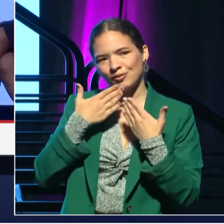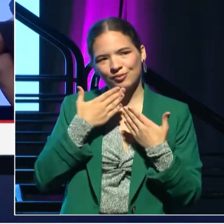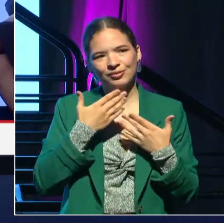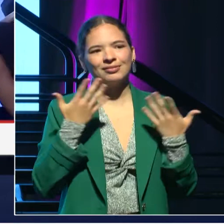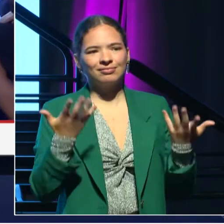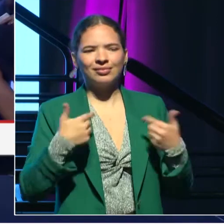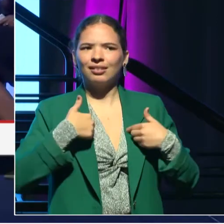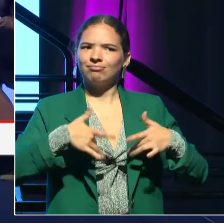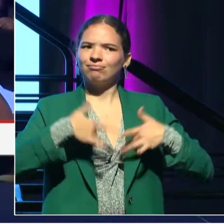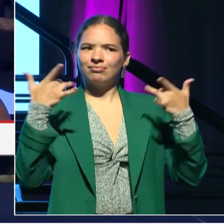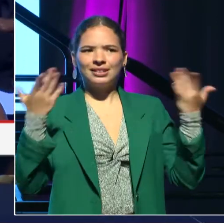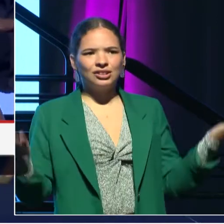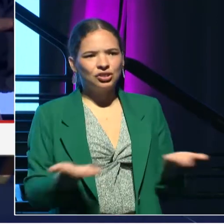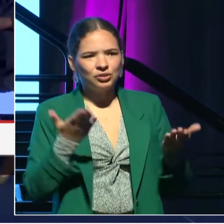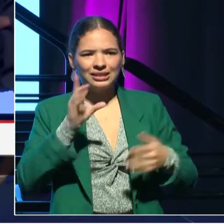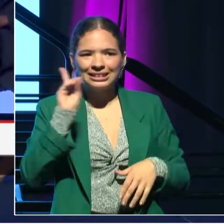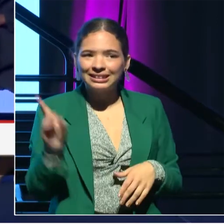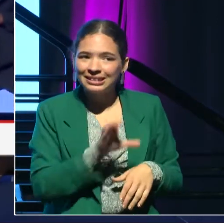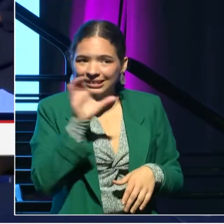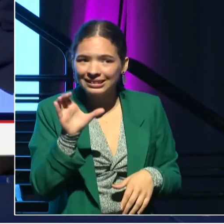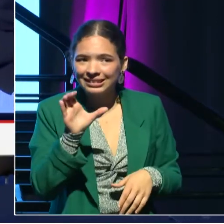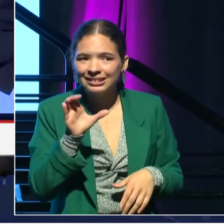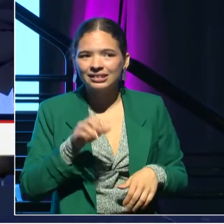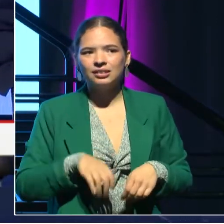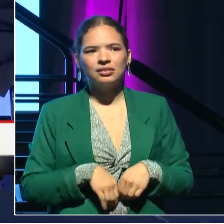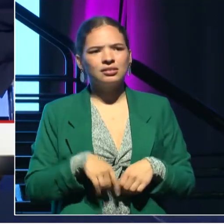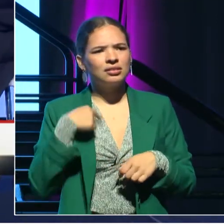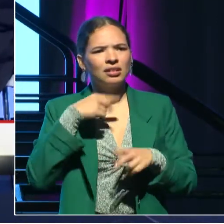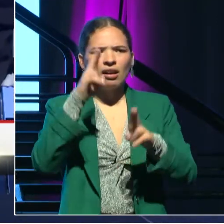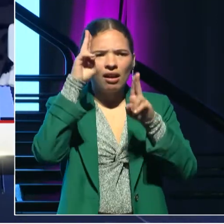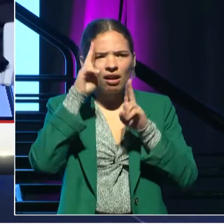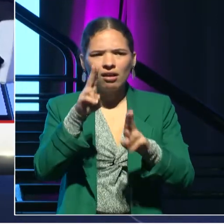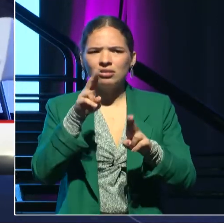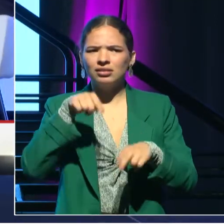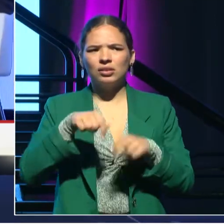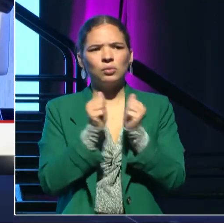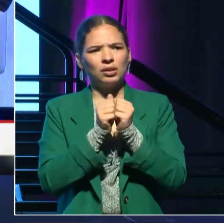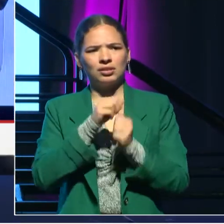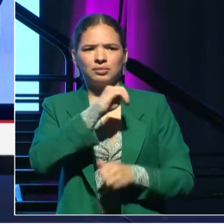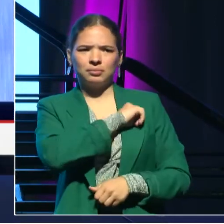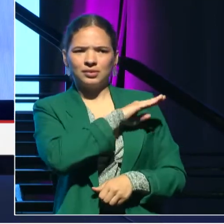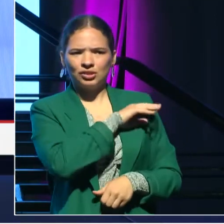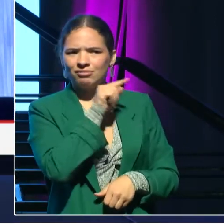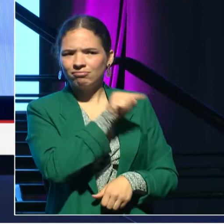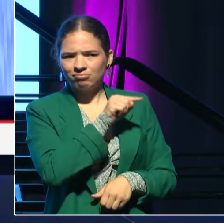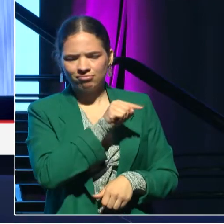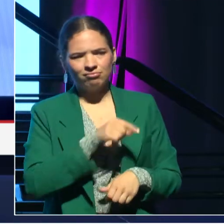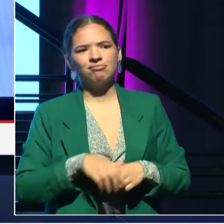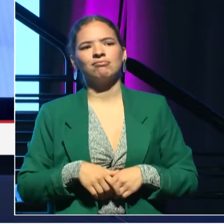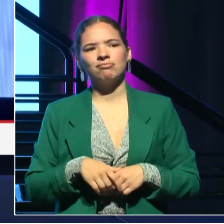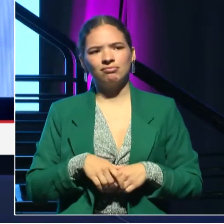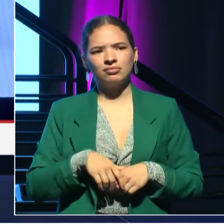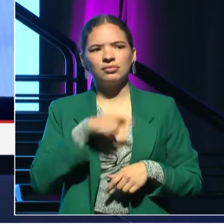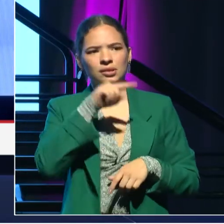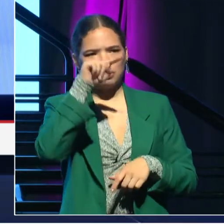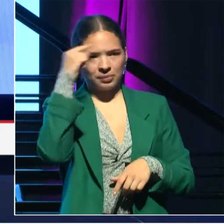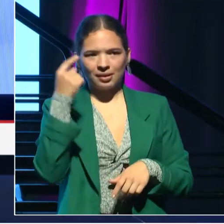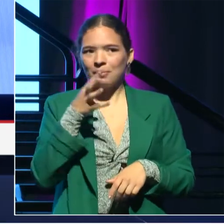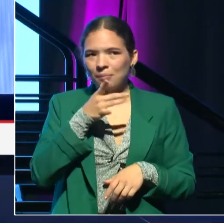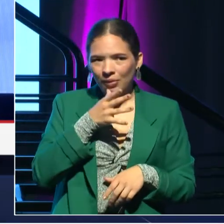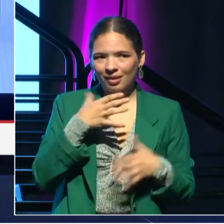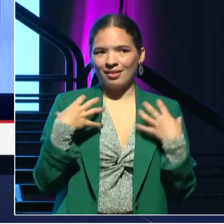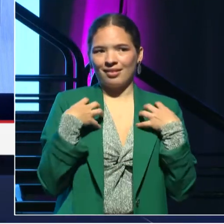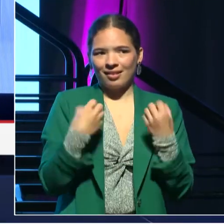in the District of Columbia. It has been a real honor to be able to work with Mayor Bowser. with the Black Maternal Health Caucus, which is one